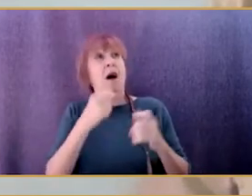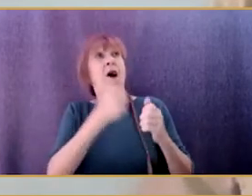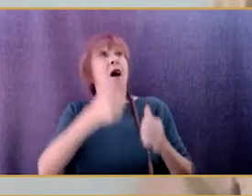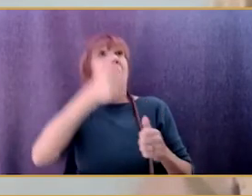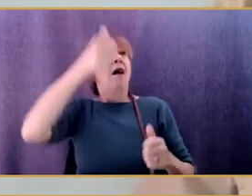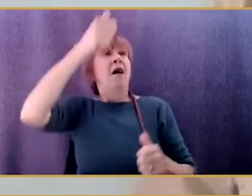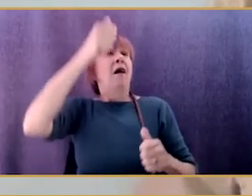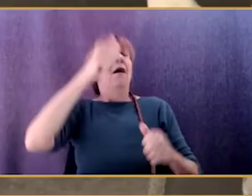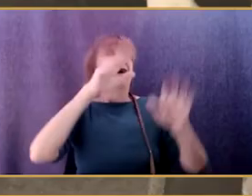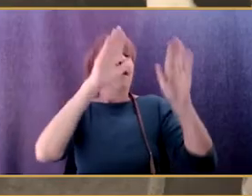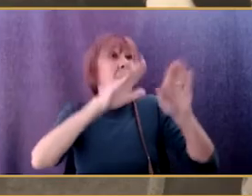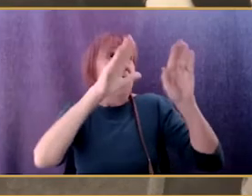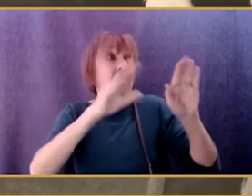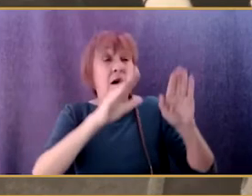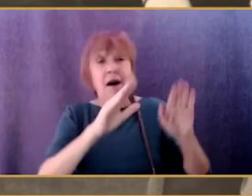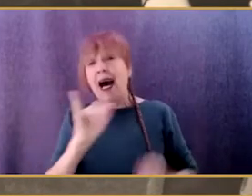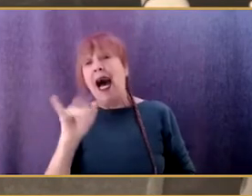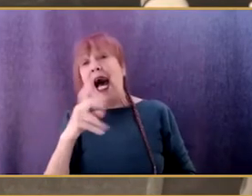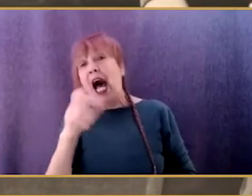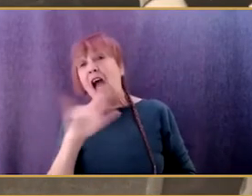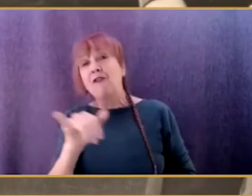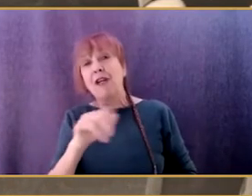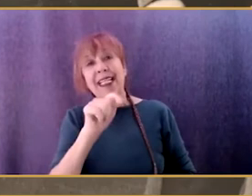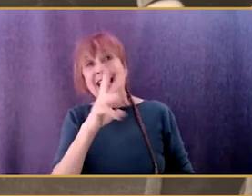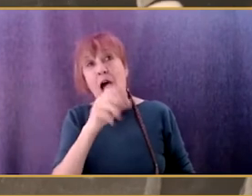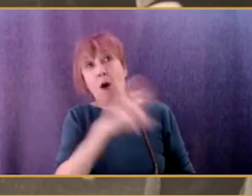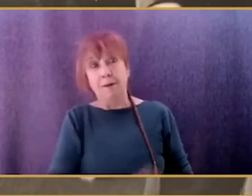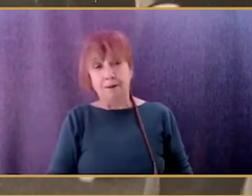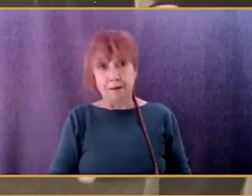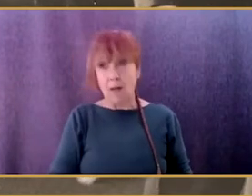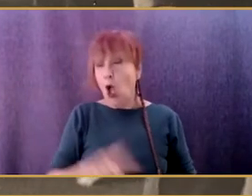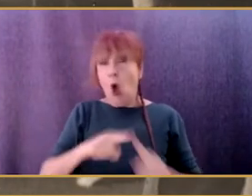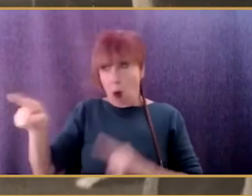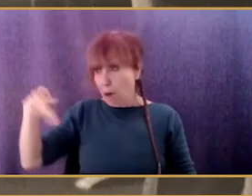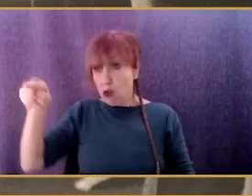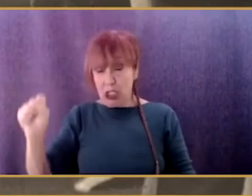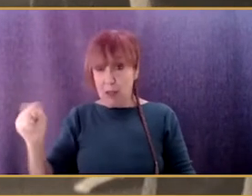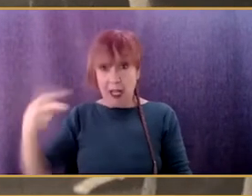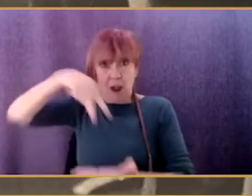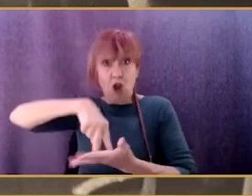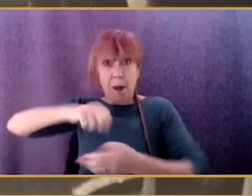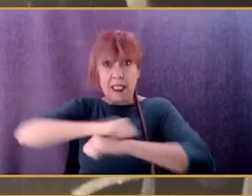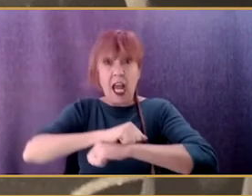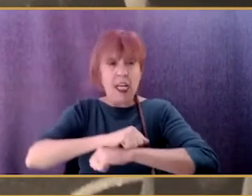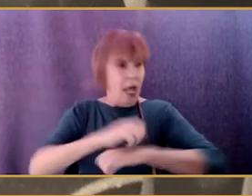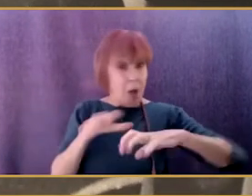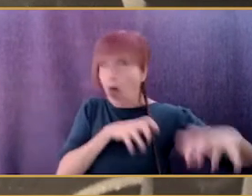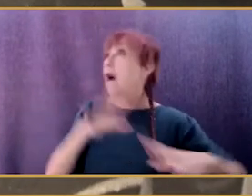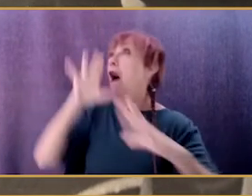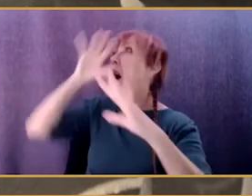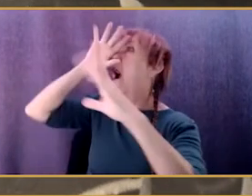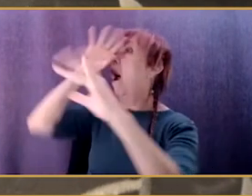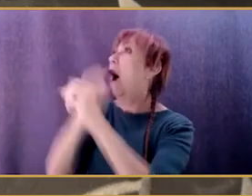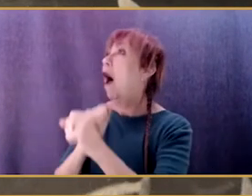ivory tower When Patricia Smith hit the stage the crowd would be magnetized She's able to